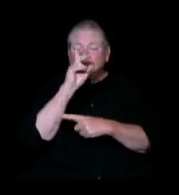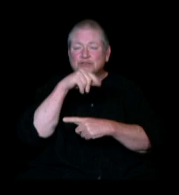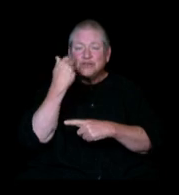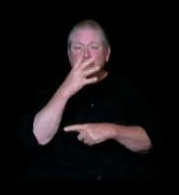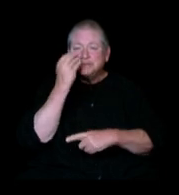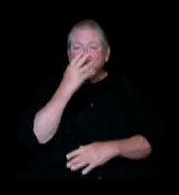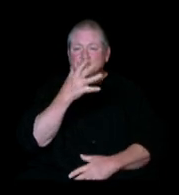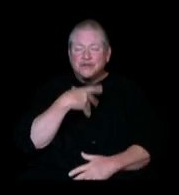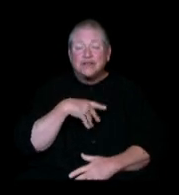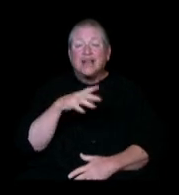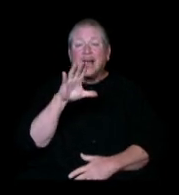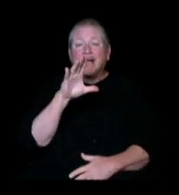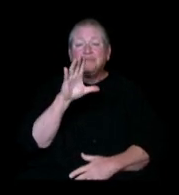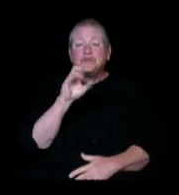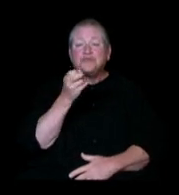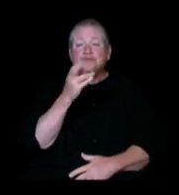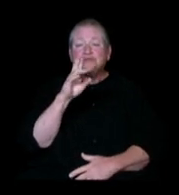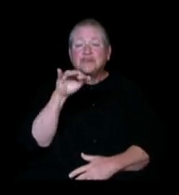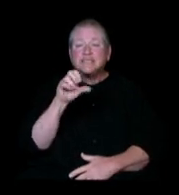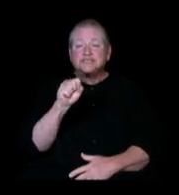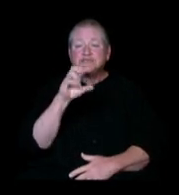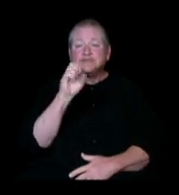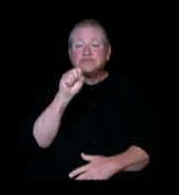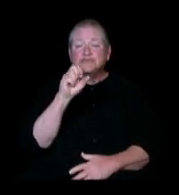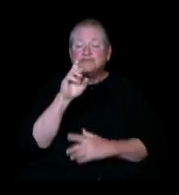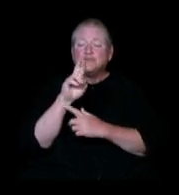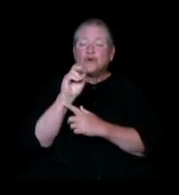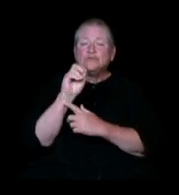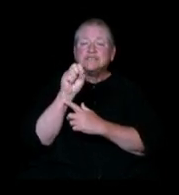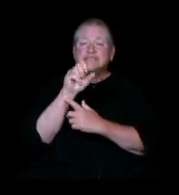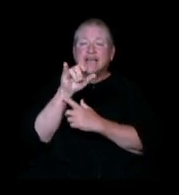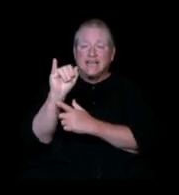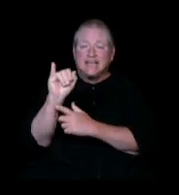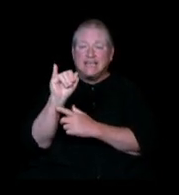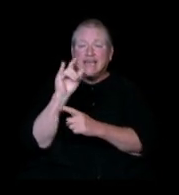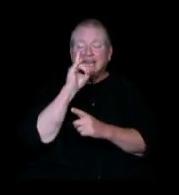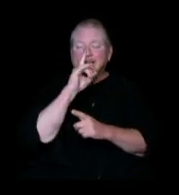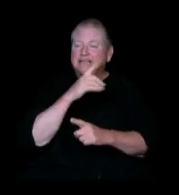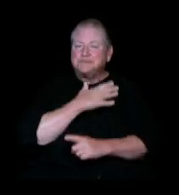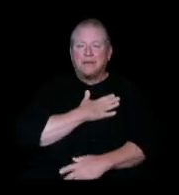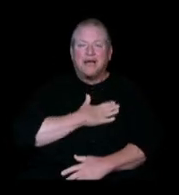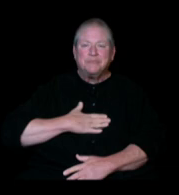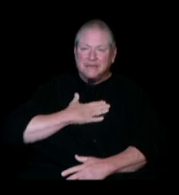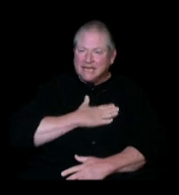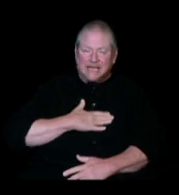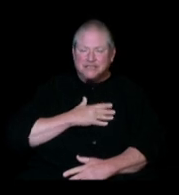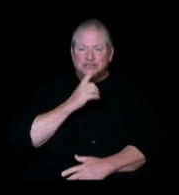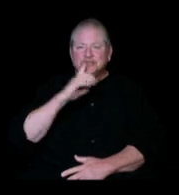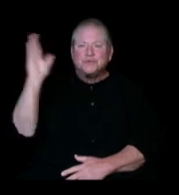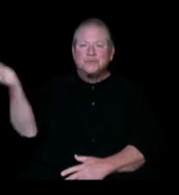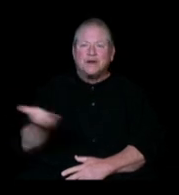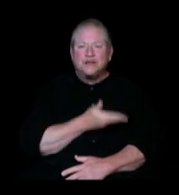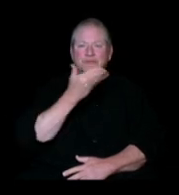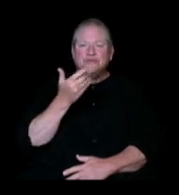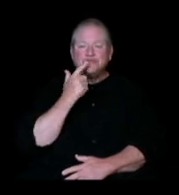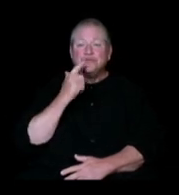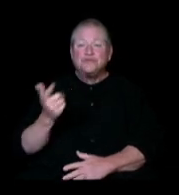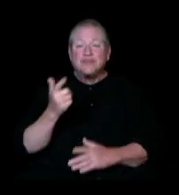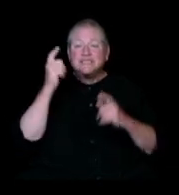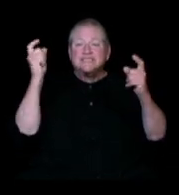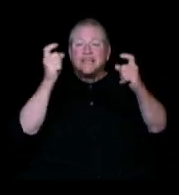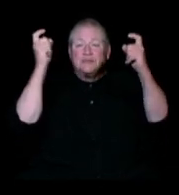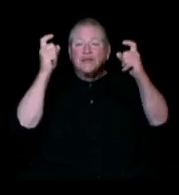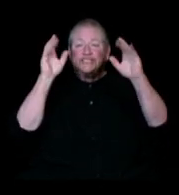of Community Relations here at Western, and it is my pleasure to welcome you to the Celebration of Excellence Awards